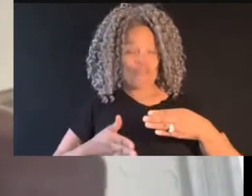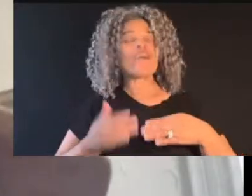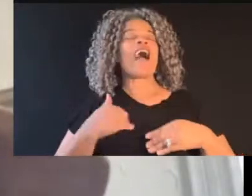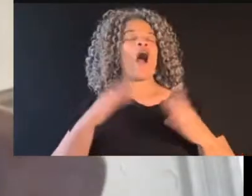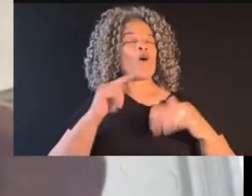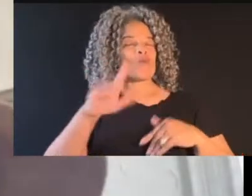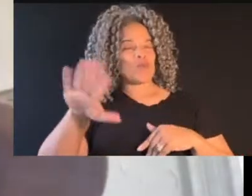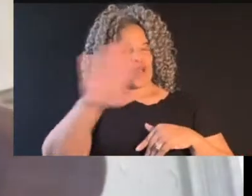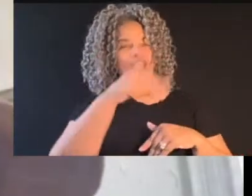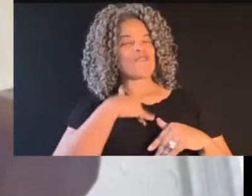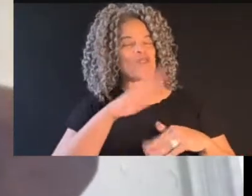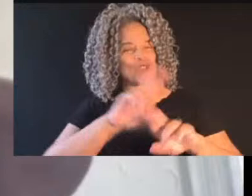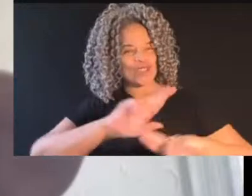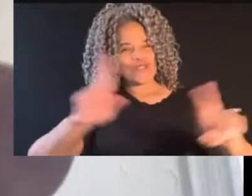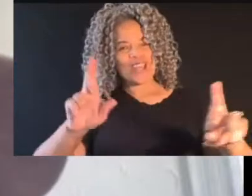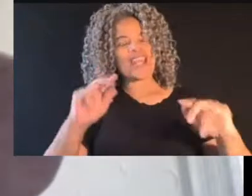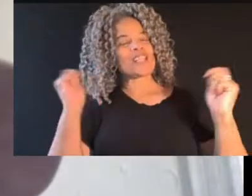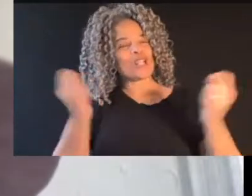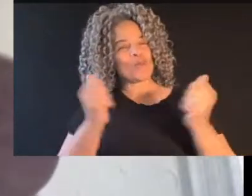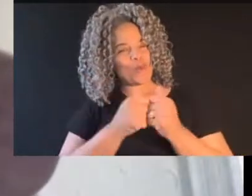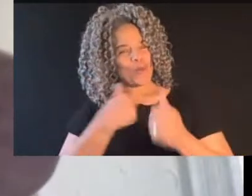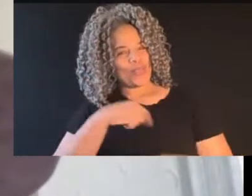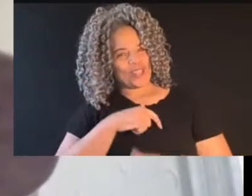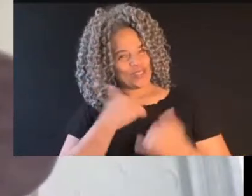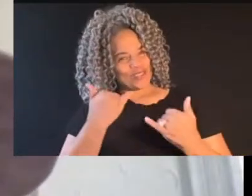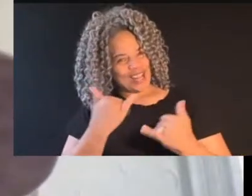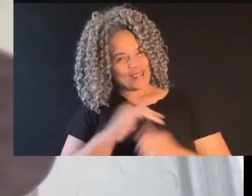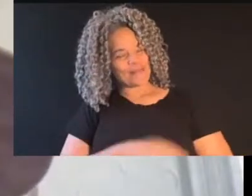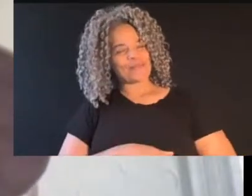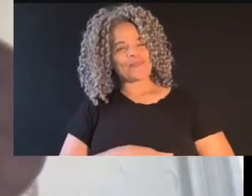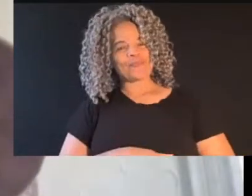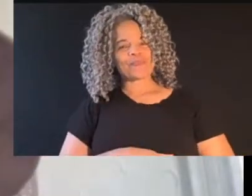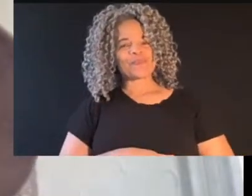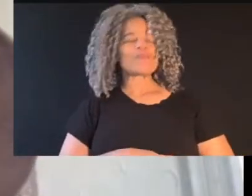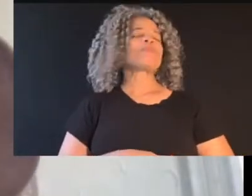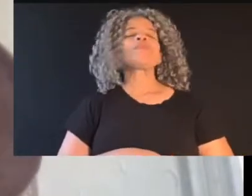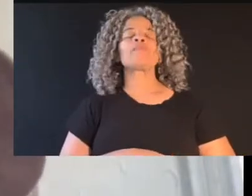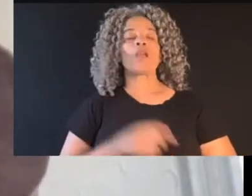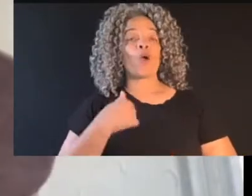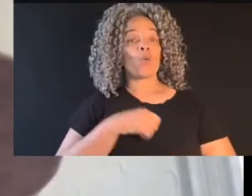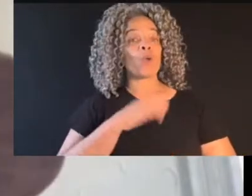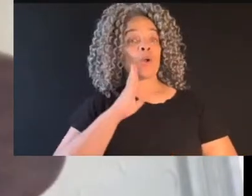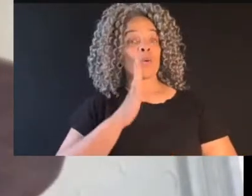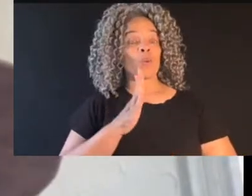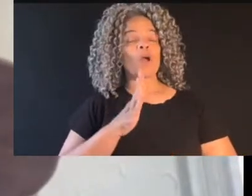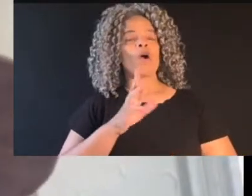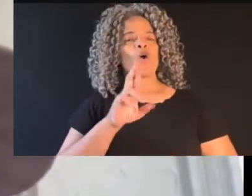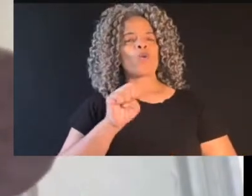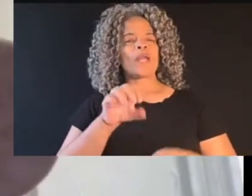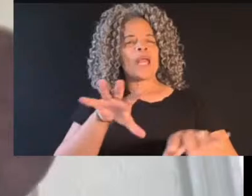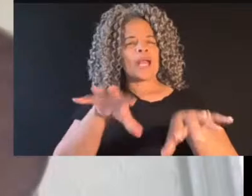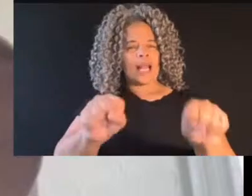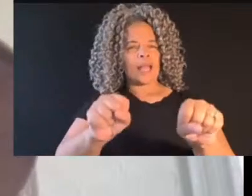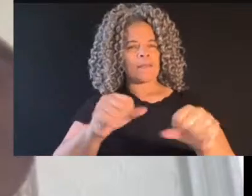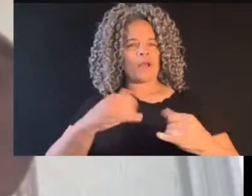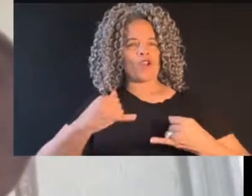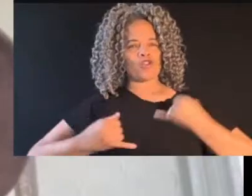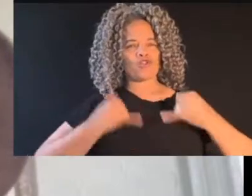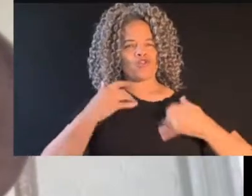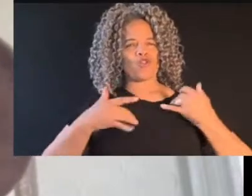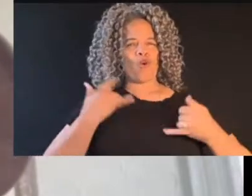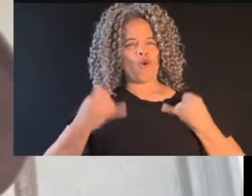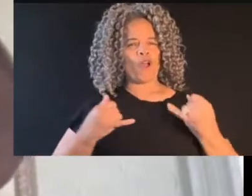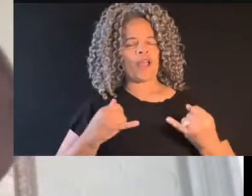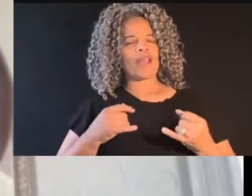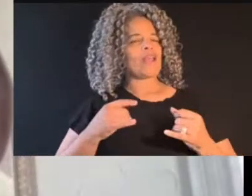yours out and are celebrating with us today. We are going to reclaim joy despite